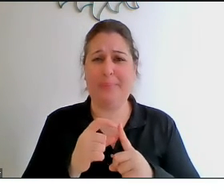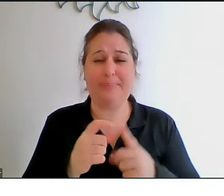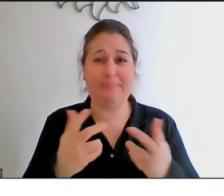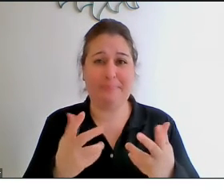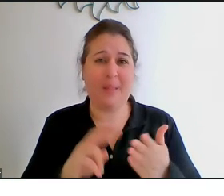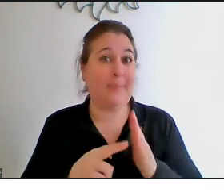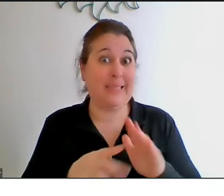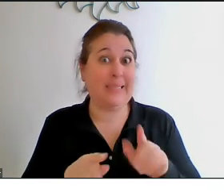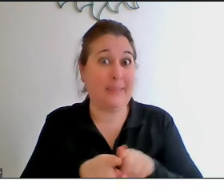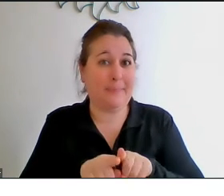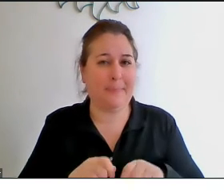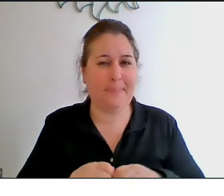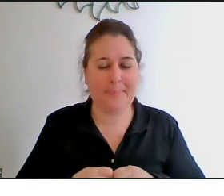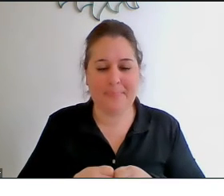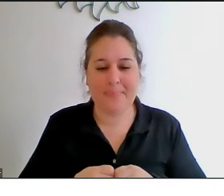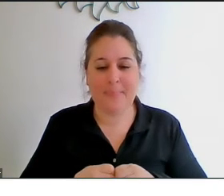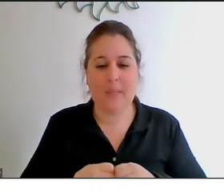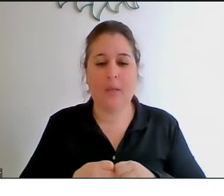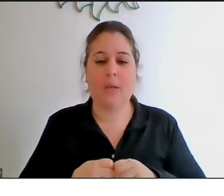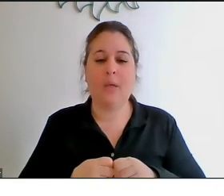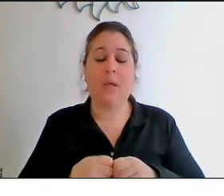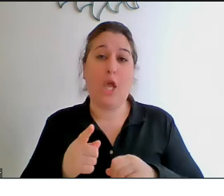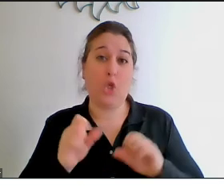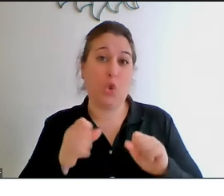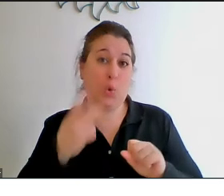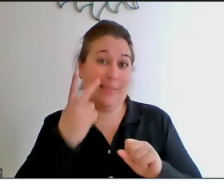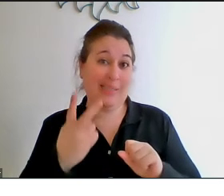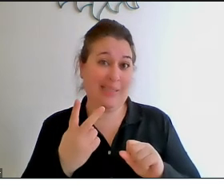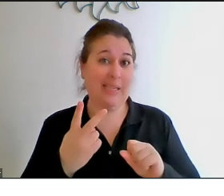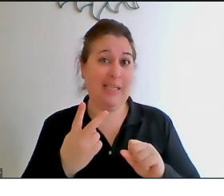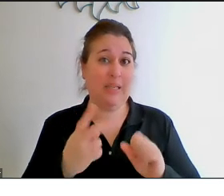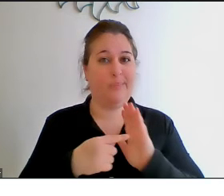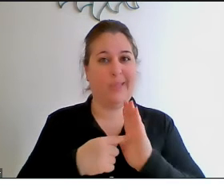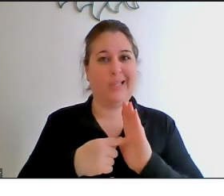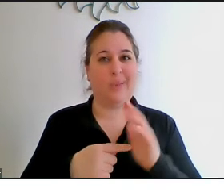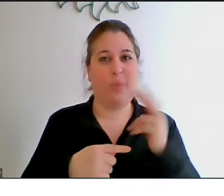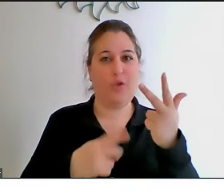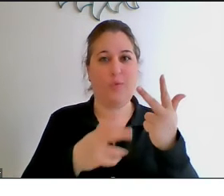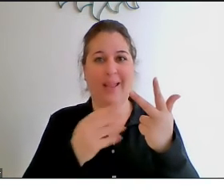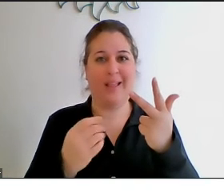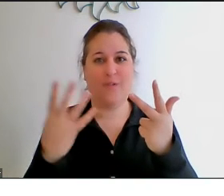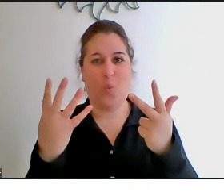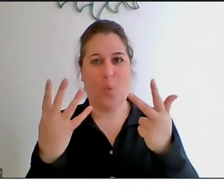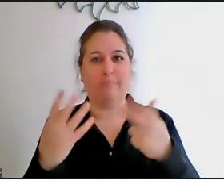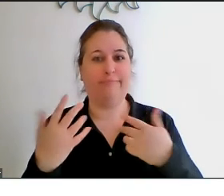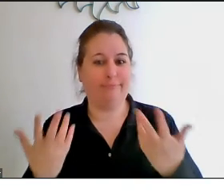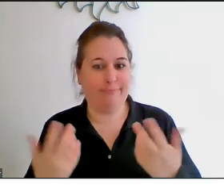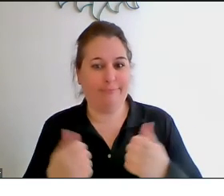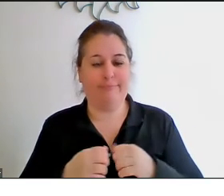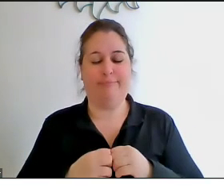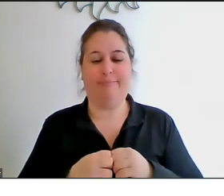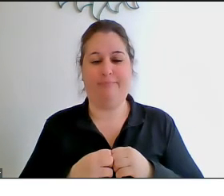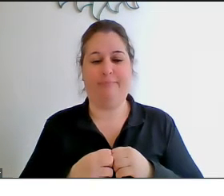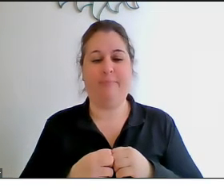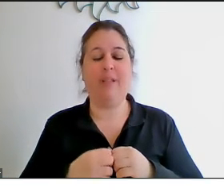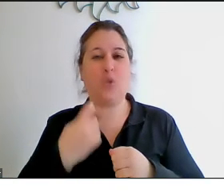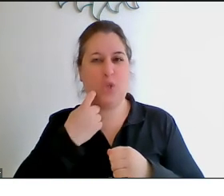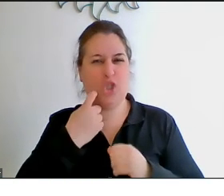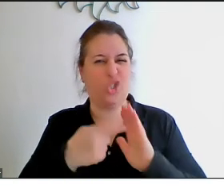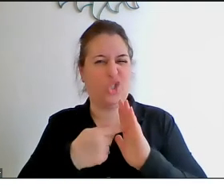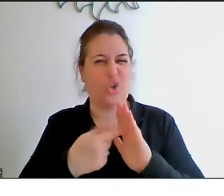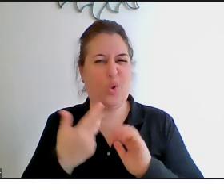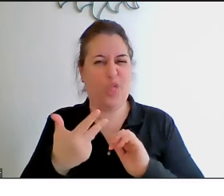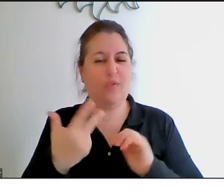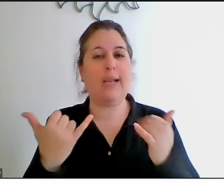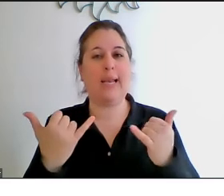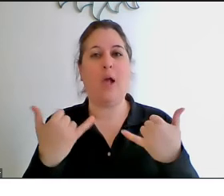same thing. Now let's look at the second one. This is example 4. As you can see, it says examples 3 and 4. This was number 3. This was number